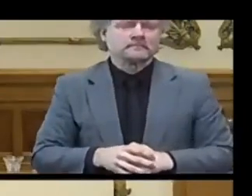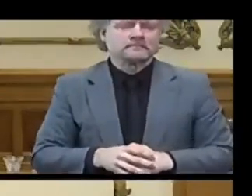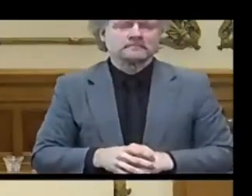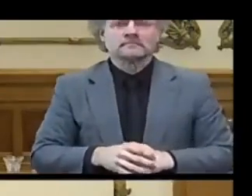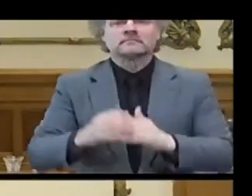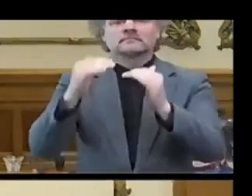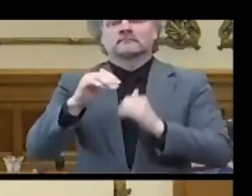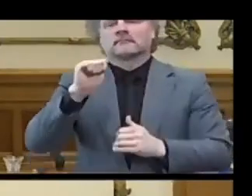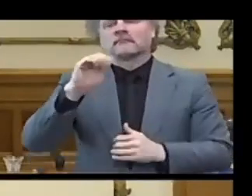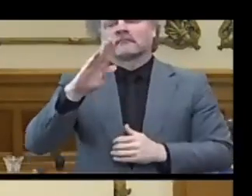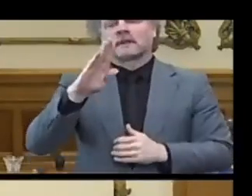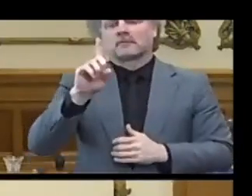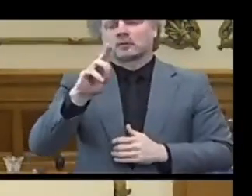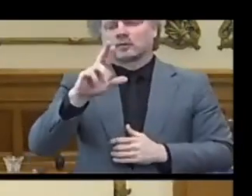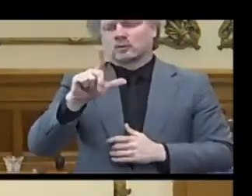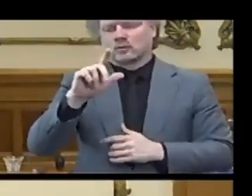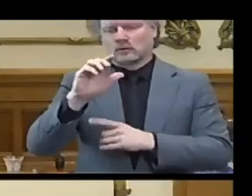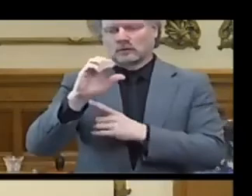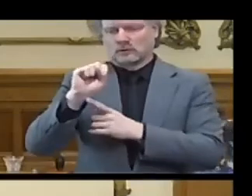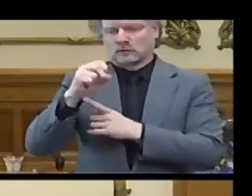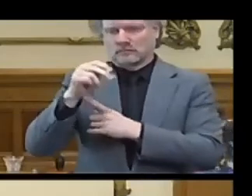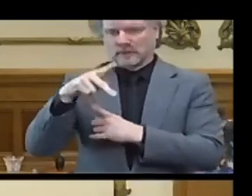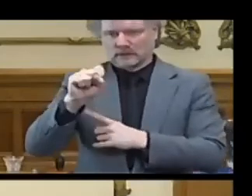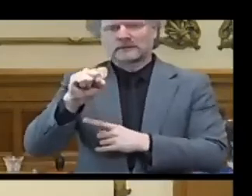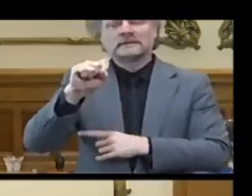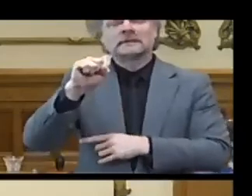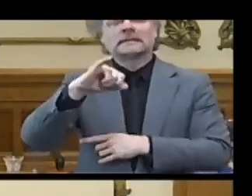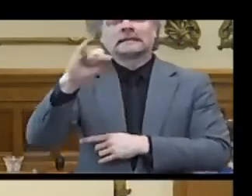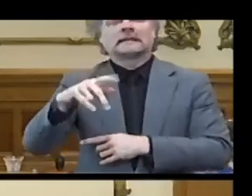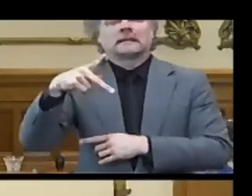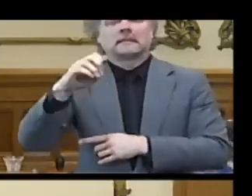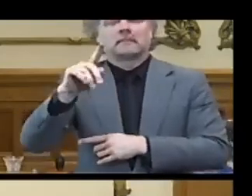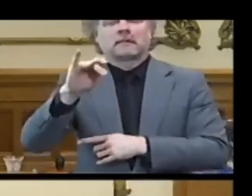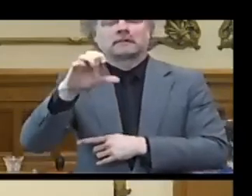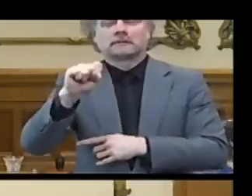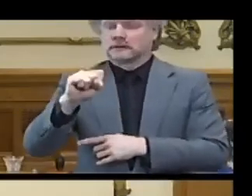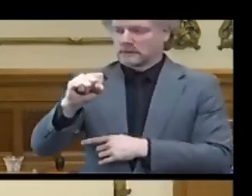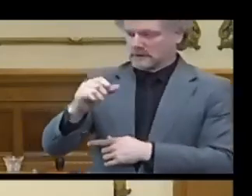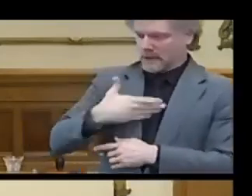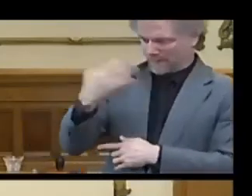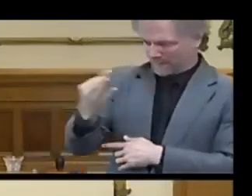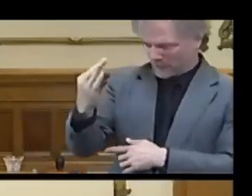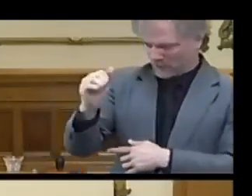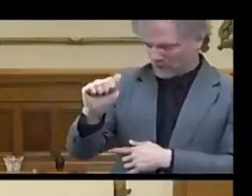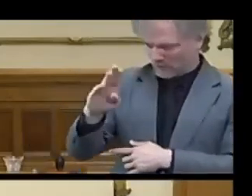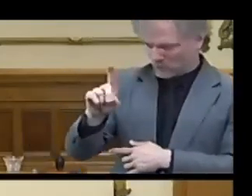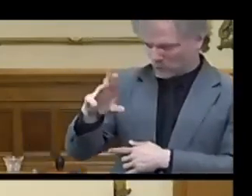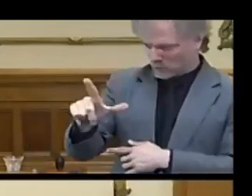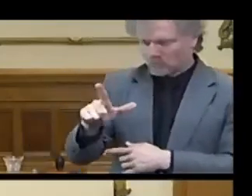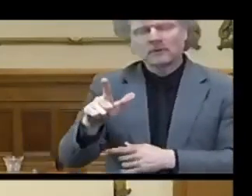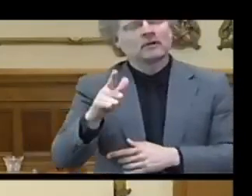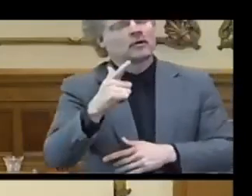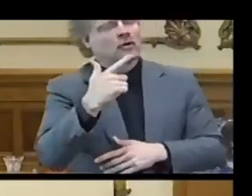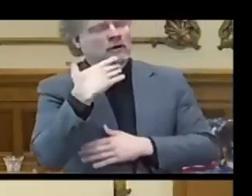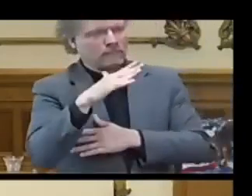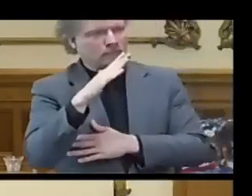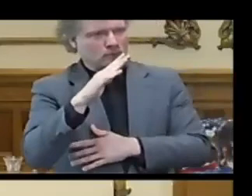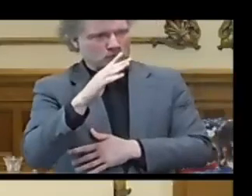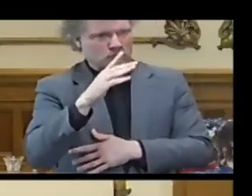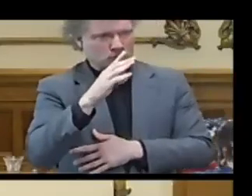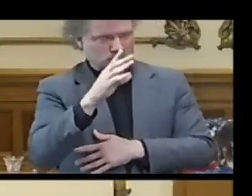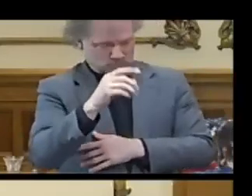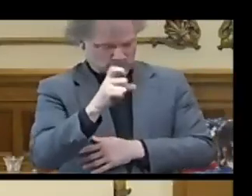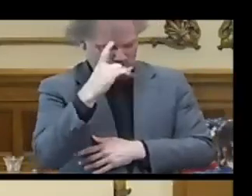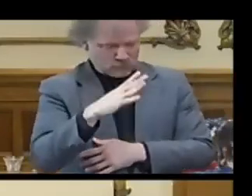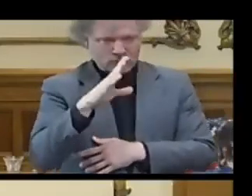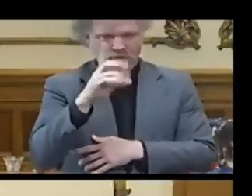Abdul Hakim Shabazz, Indy Politics. Happy Friday, Abdul. Good afternoon, Governor. Good afternoon, Dr. Box. Governor,